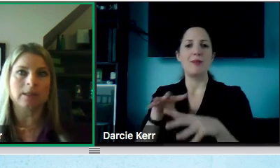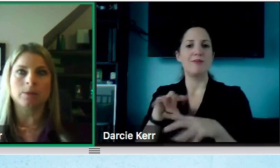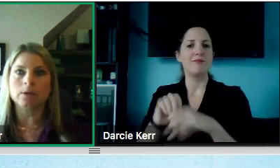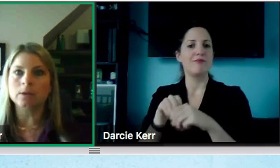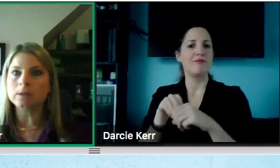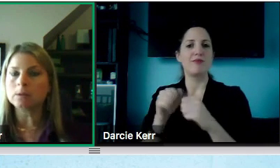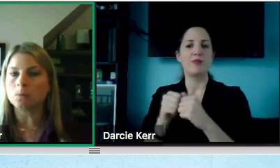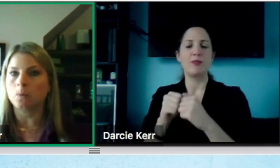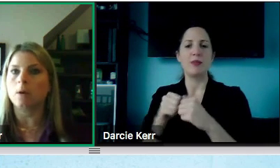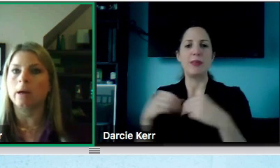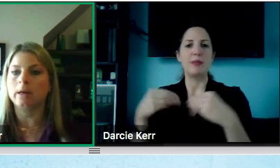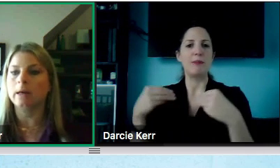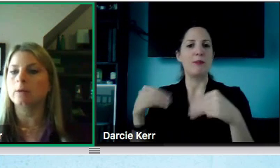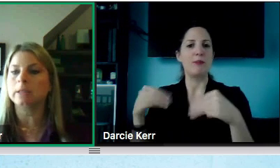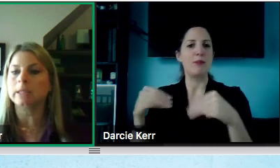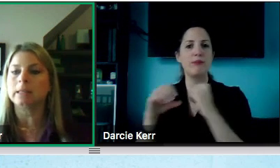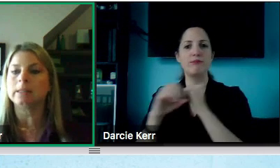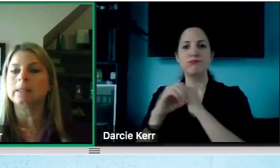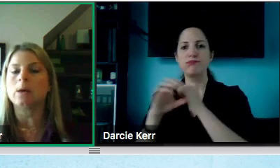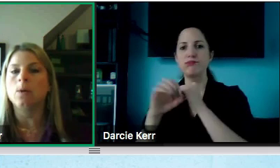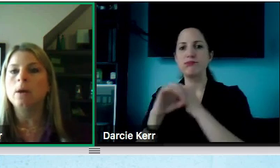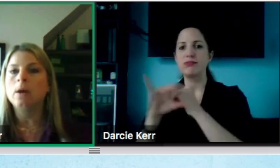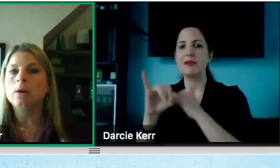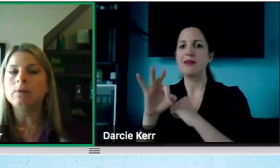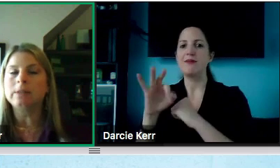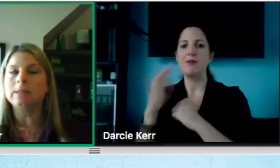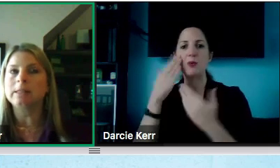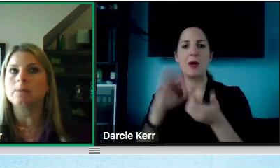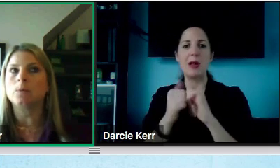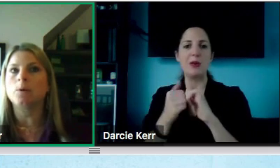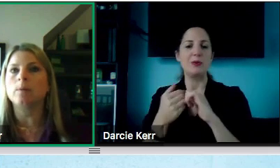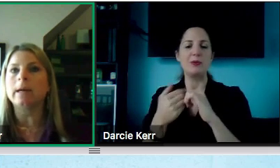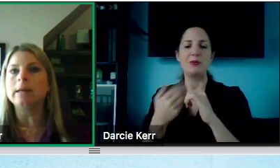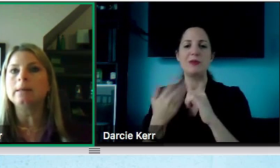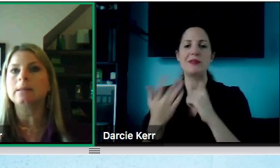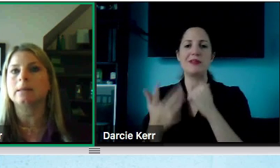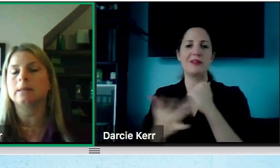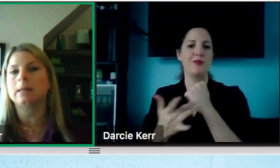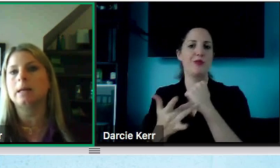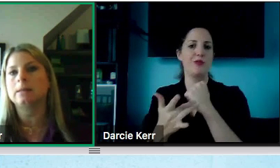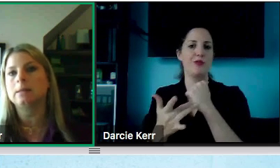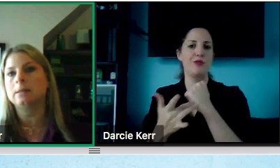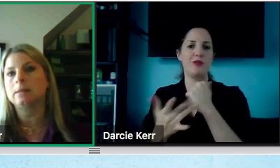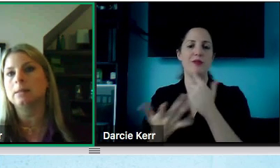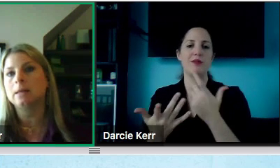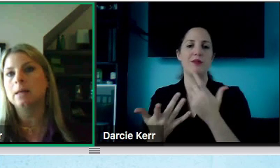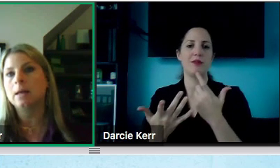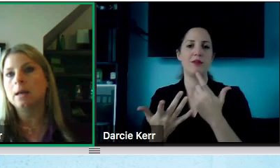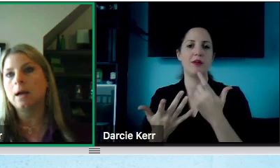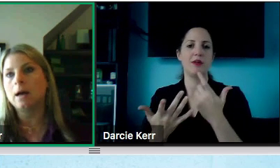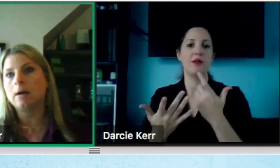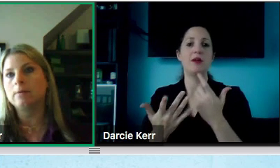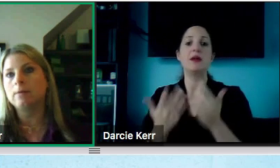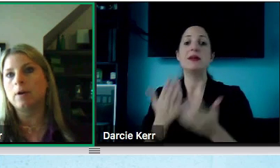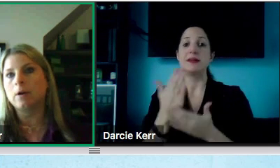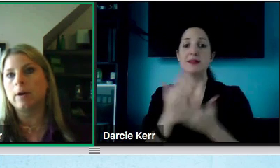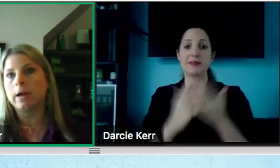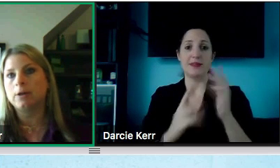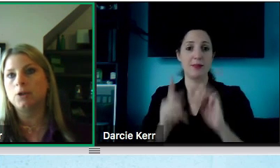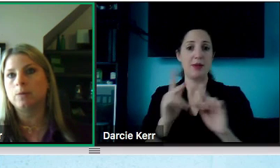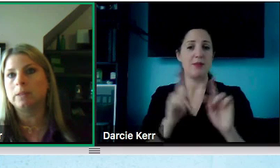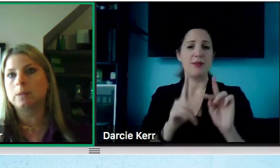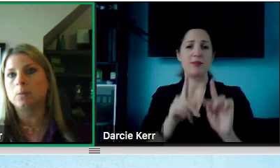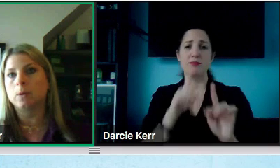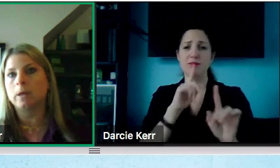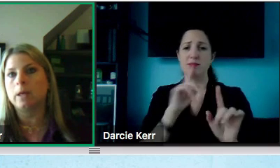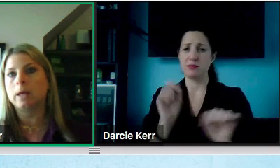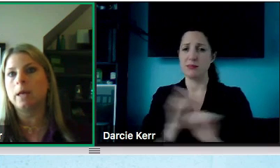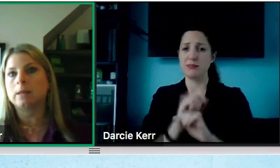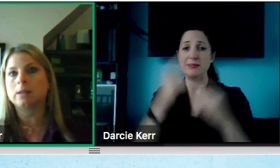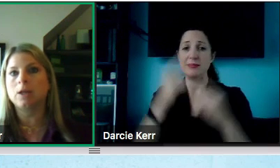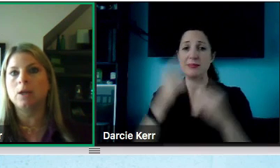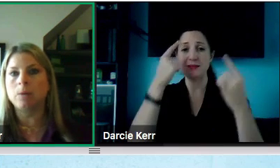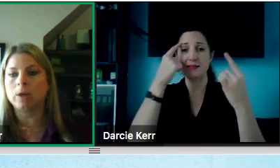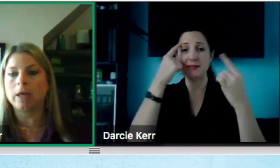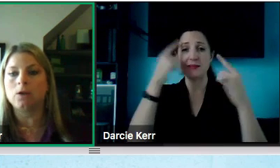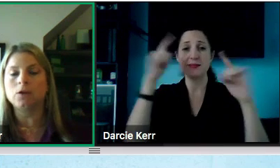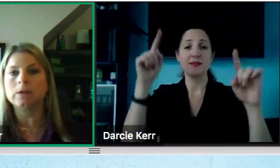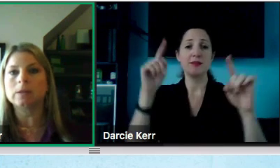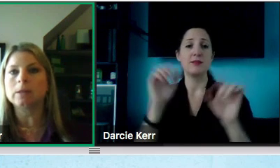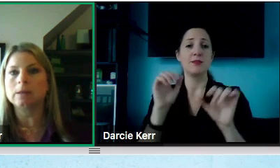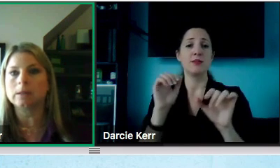your customers want nowadays. So we've seen some great successes of our graduates working